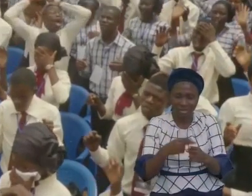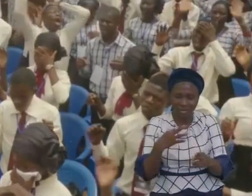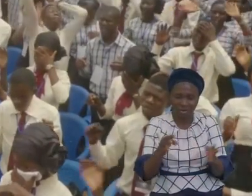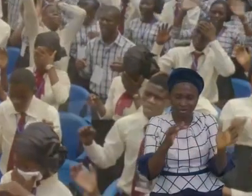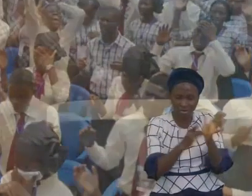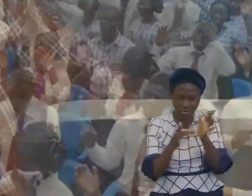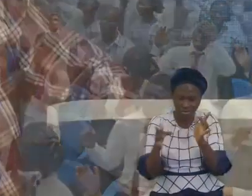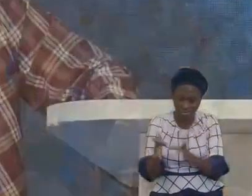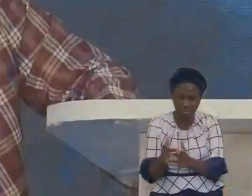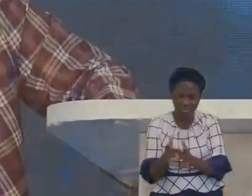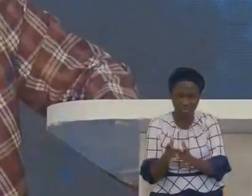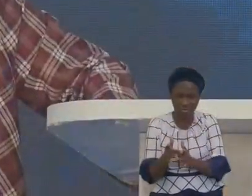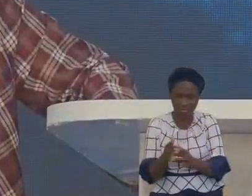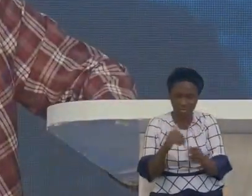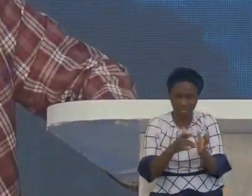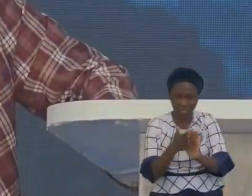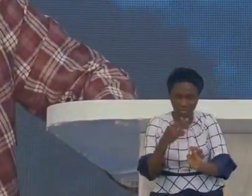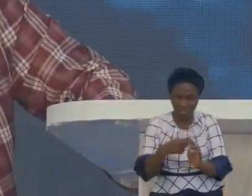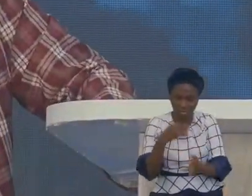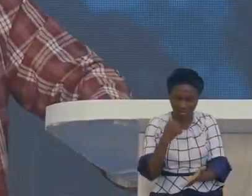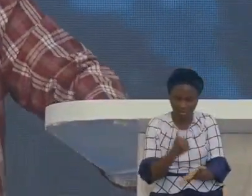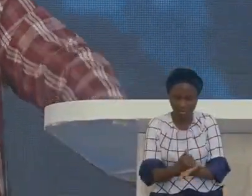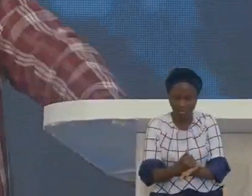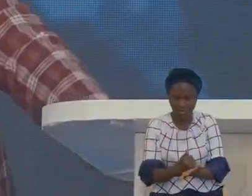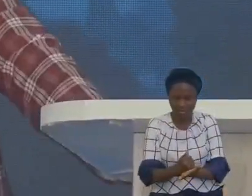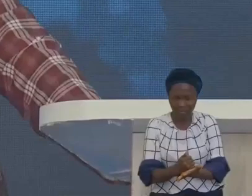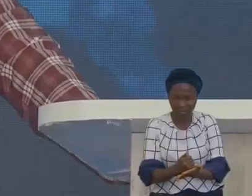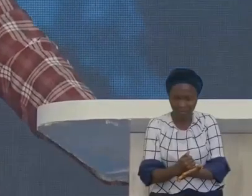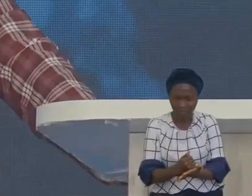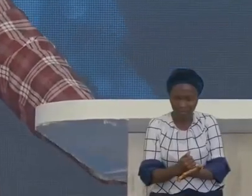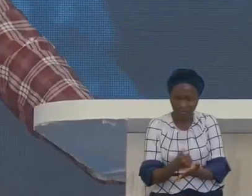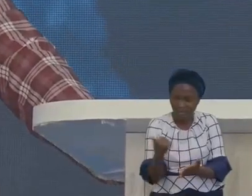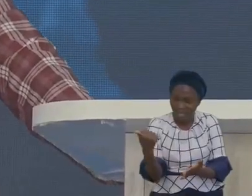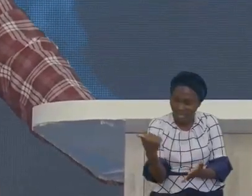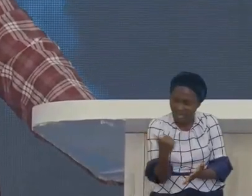Any life that is pinned down with failure,